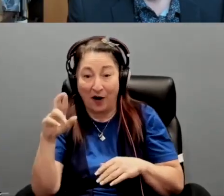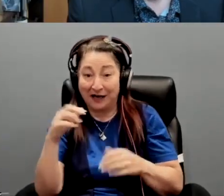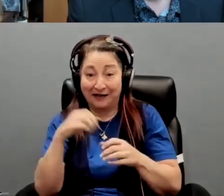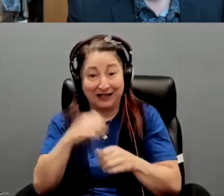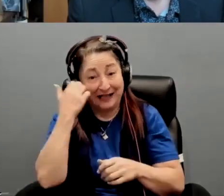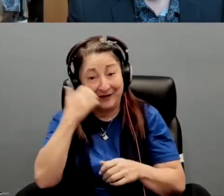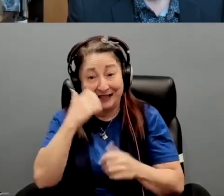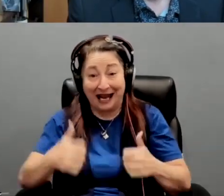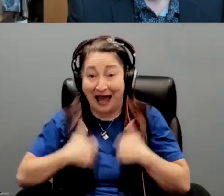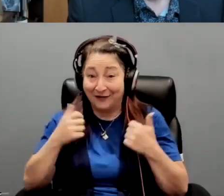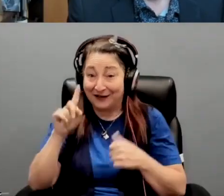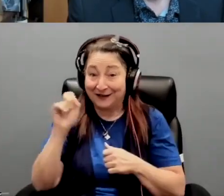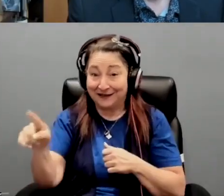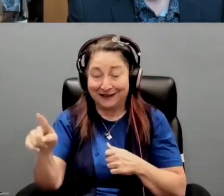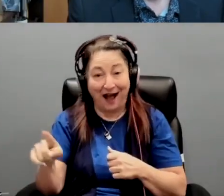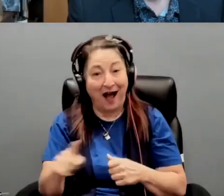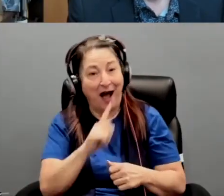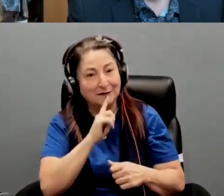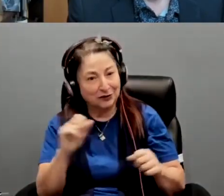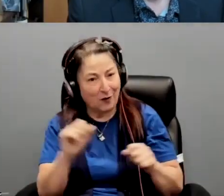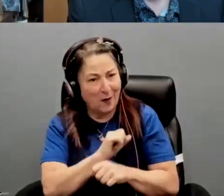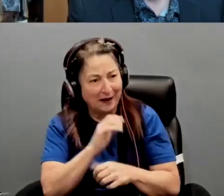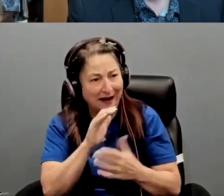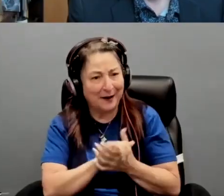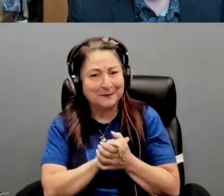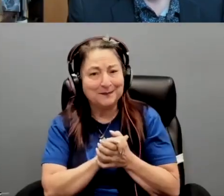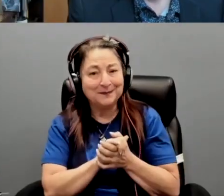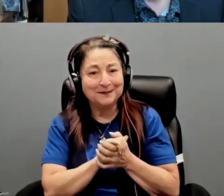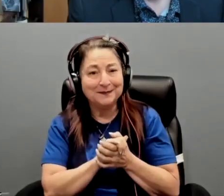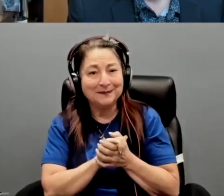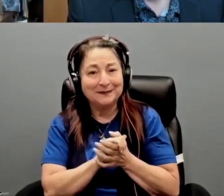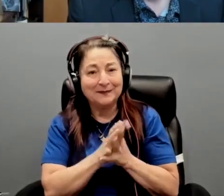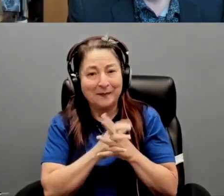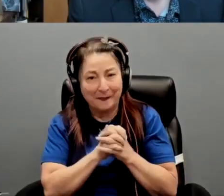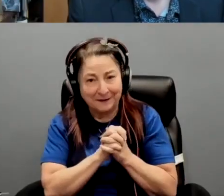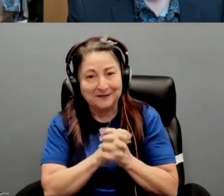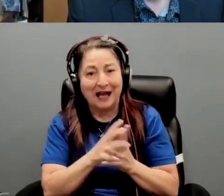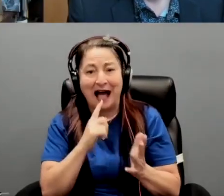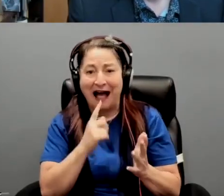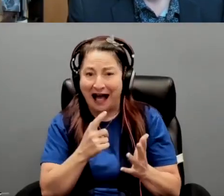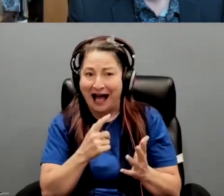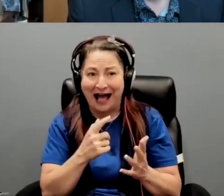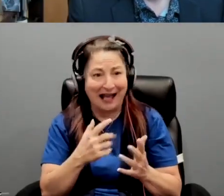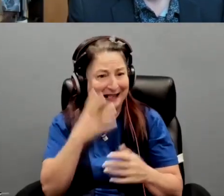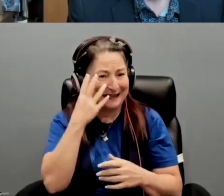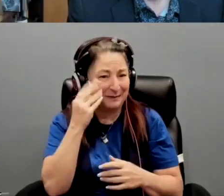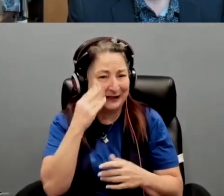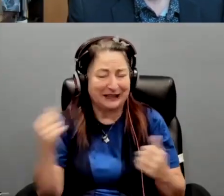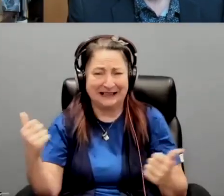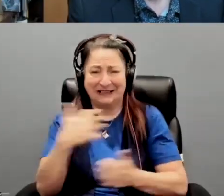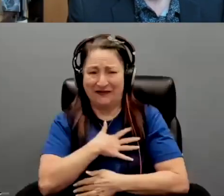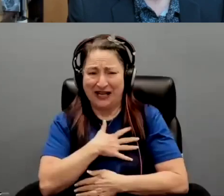life? Totally. Honestly, I deal with fear probably every single day